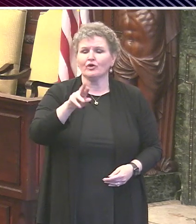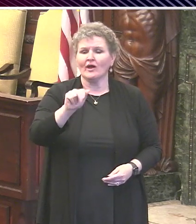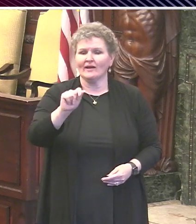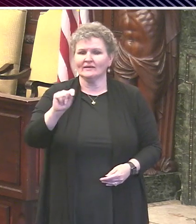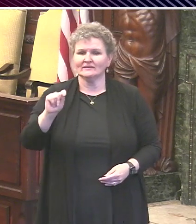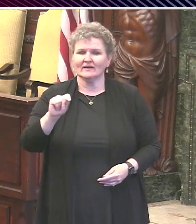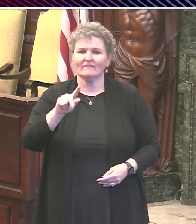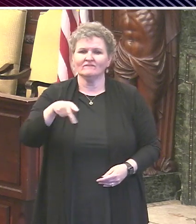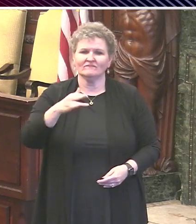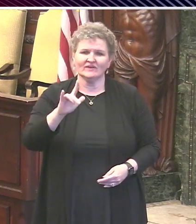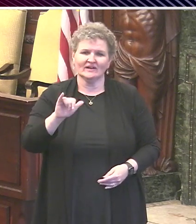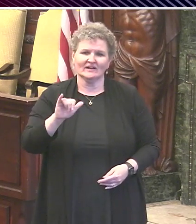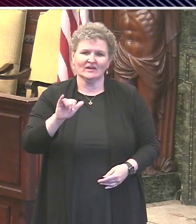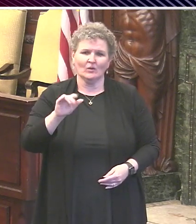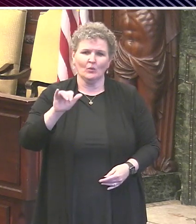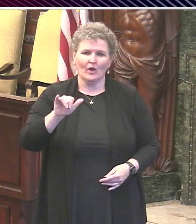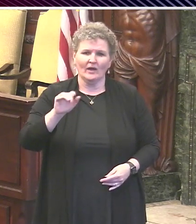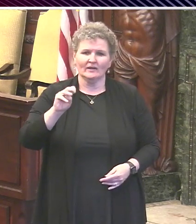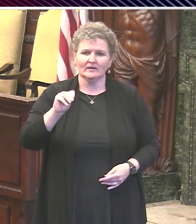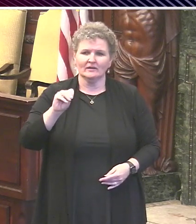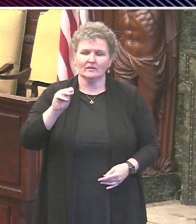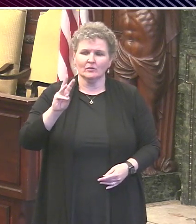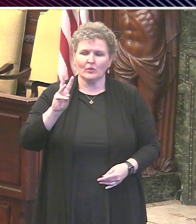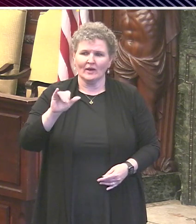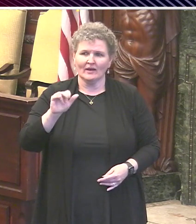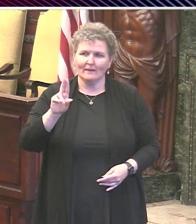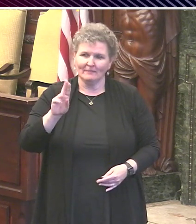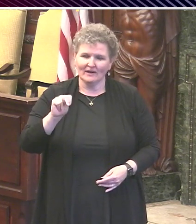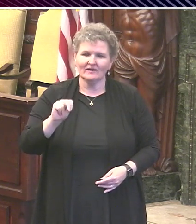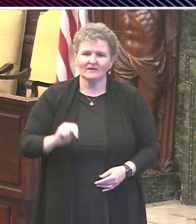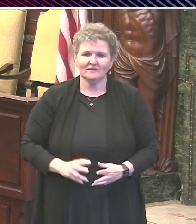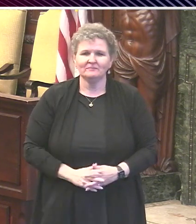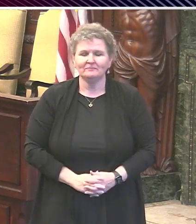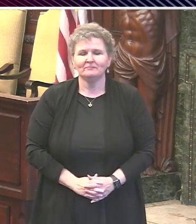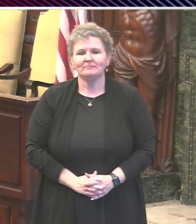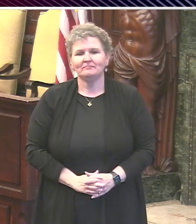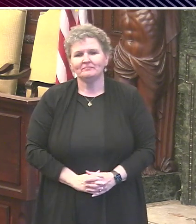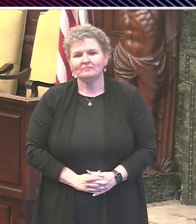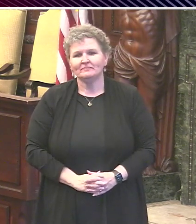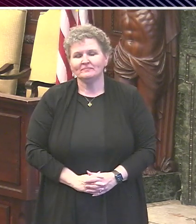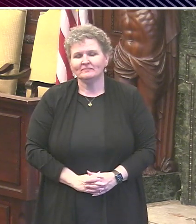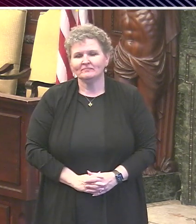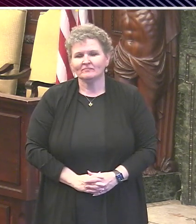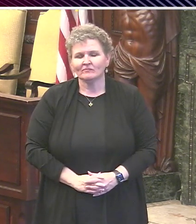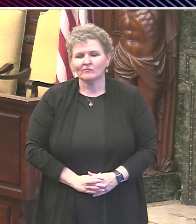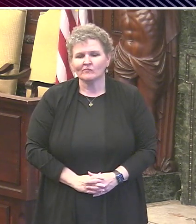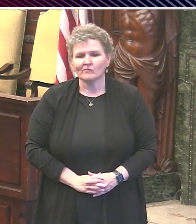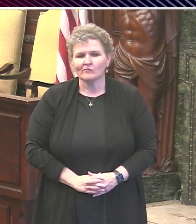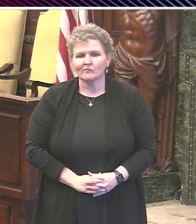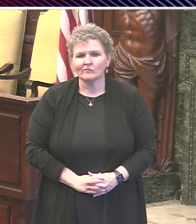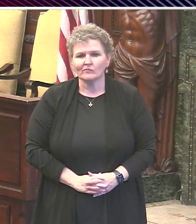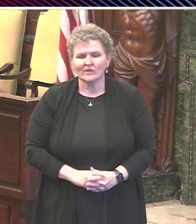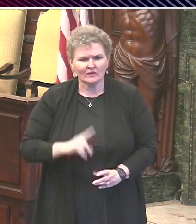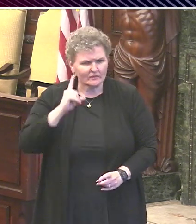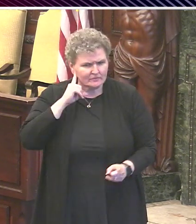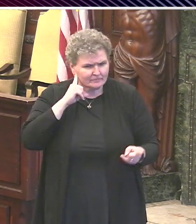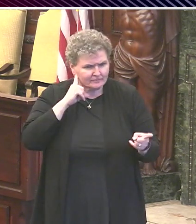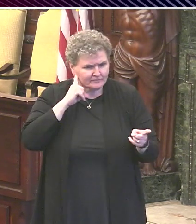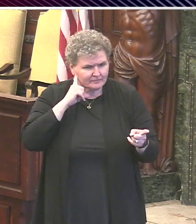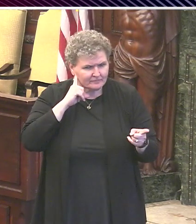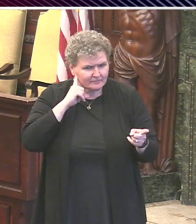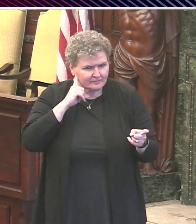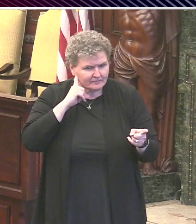These two questions are for Dr. Farley. First, Dr. Farley, can you guys hear me? Yes. Yep.